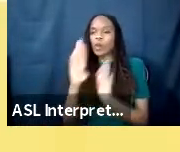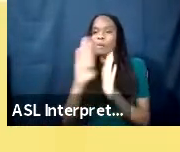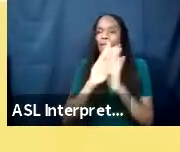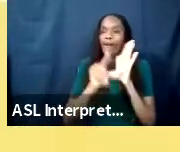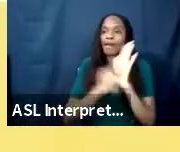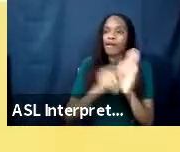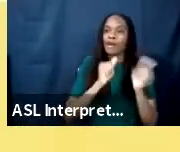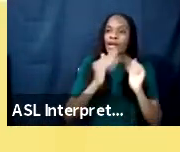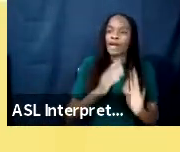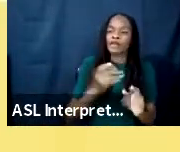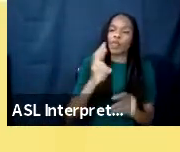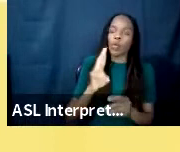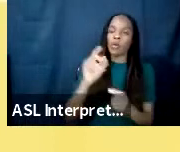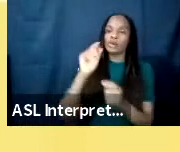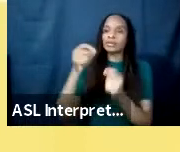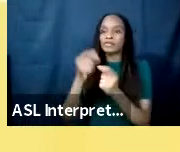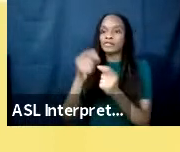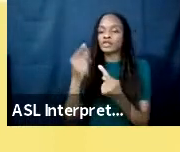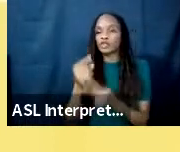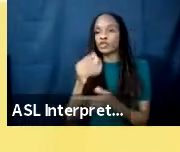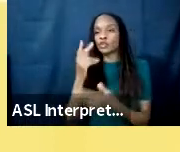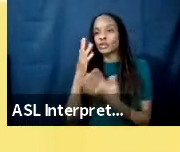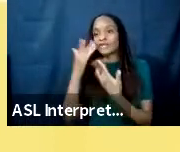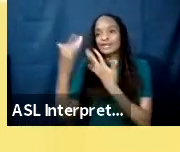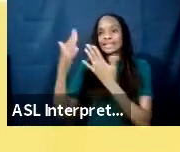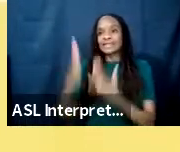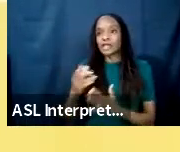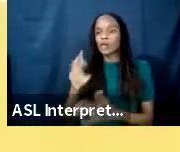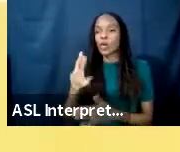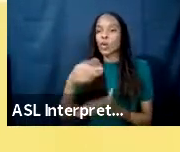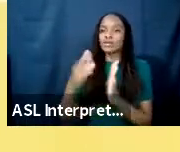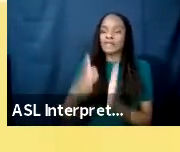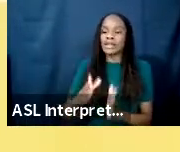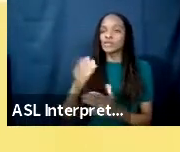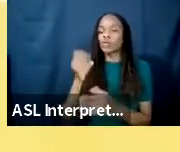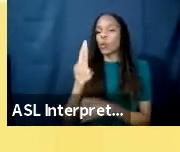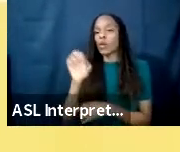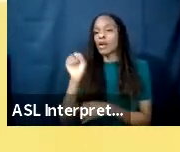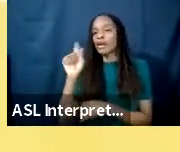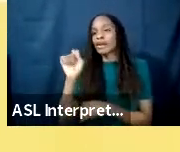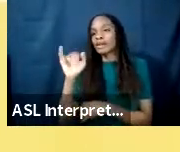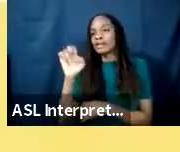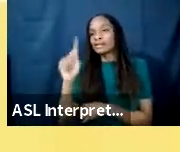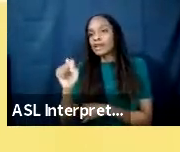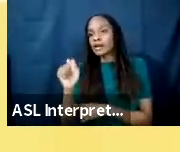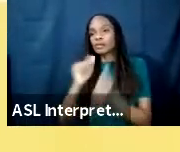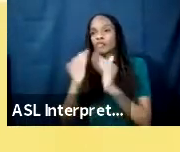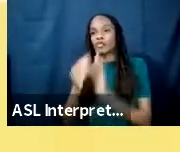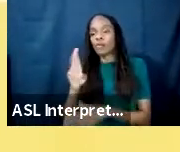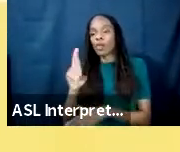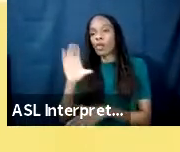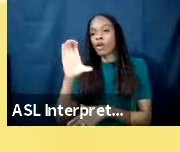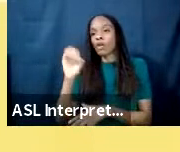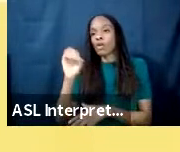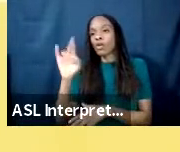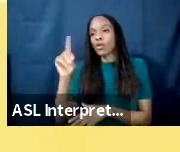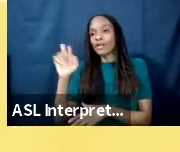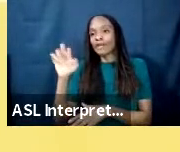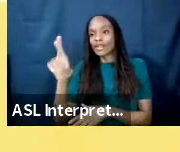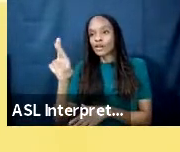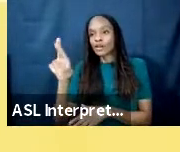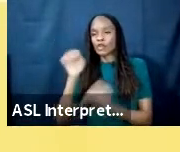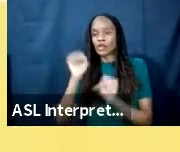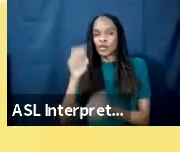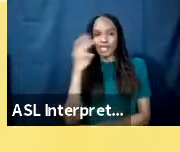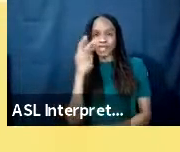or specific to a singer, or a dancer, or a stunt performer, or a stunt coordinator. So you'll check out the titles of all of those schedules,